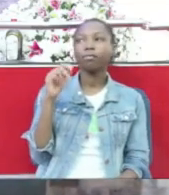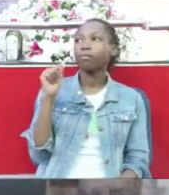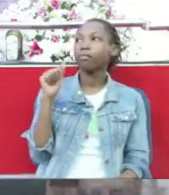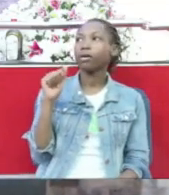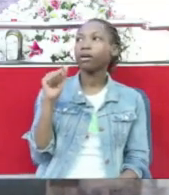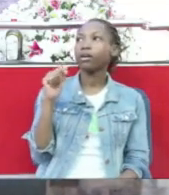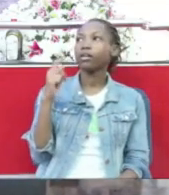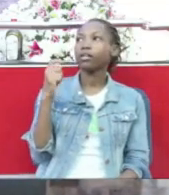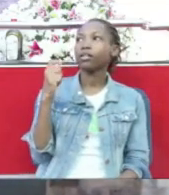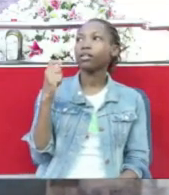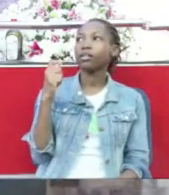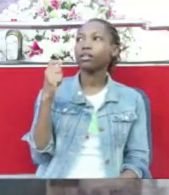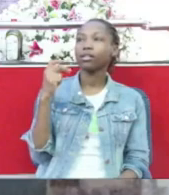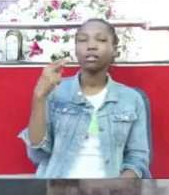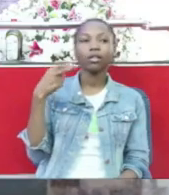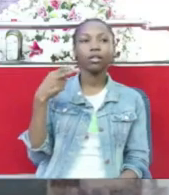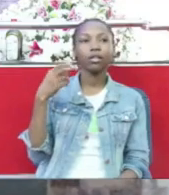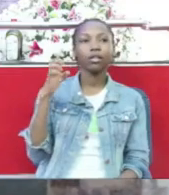33. That seek first,